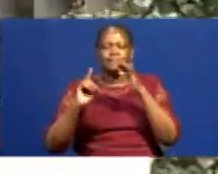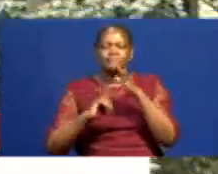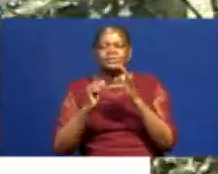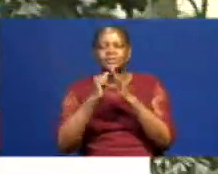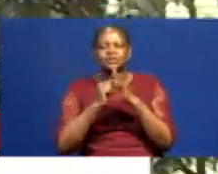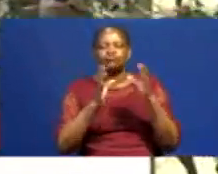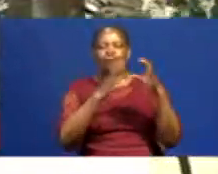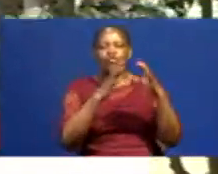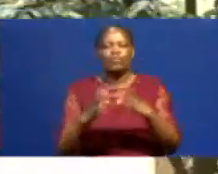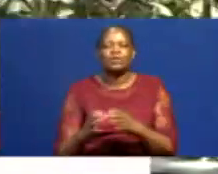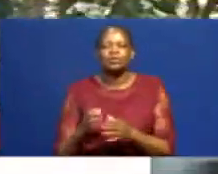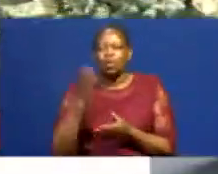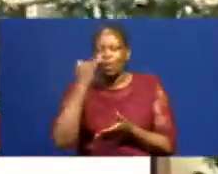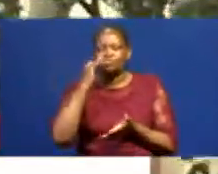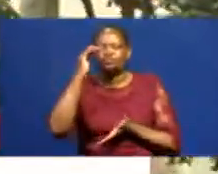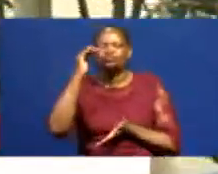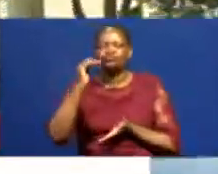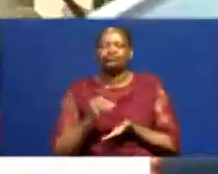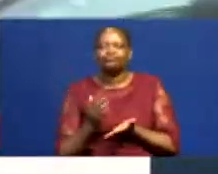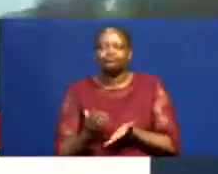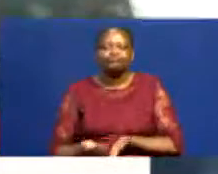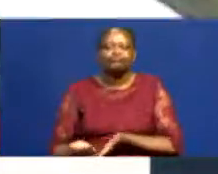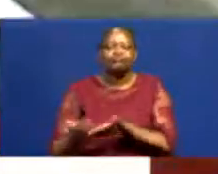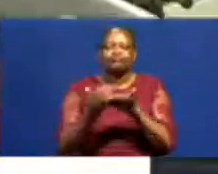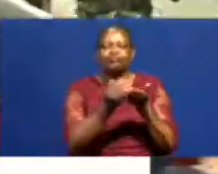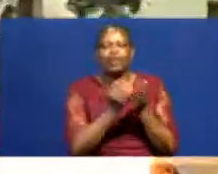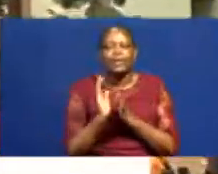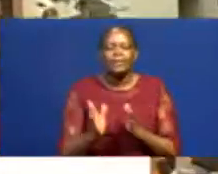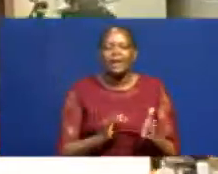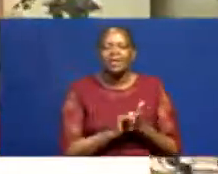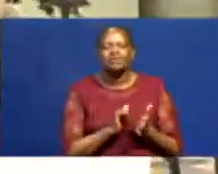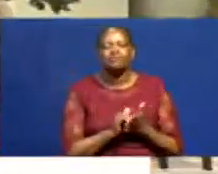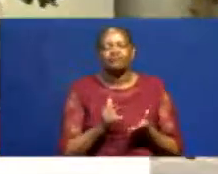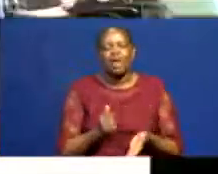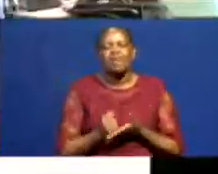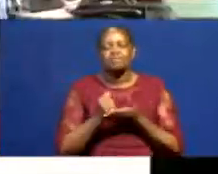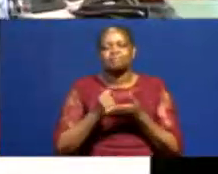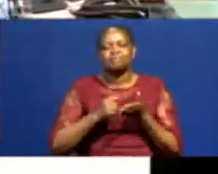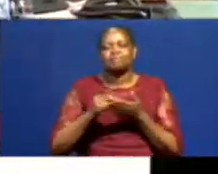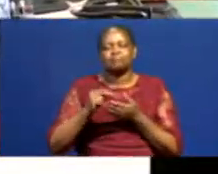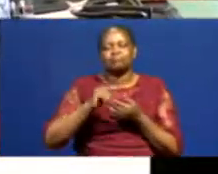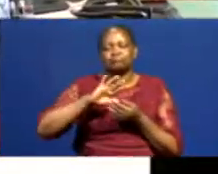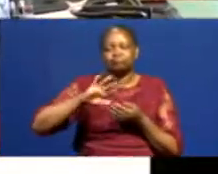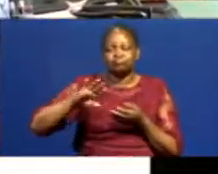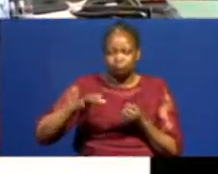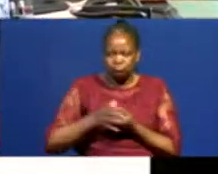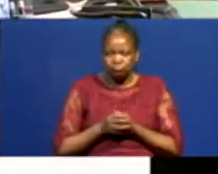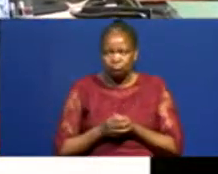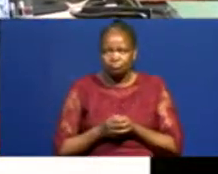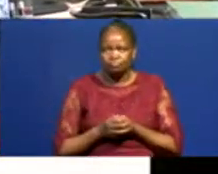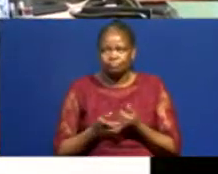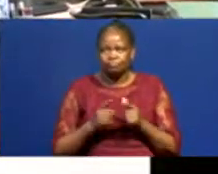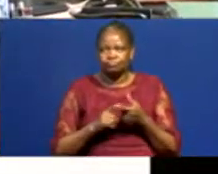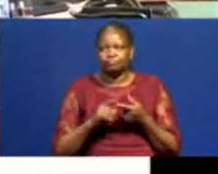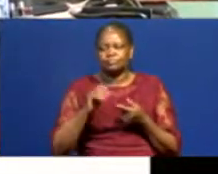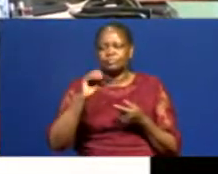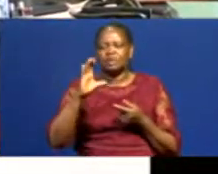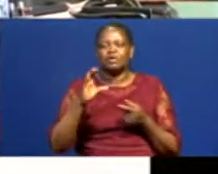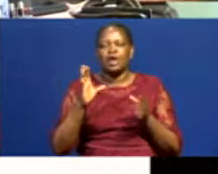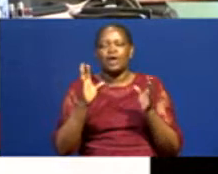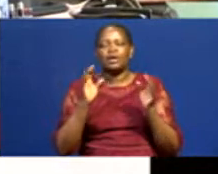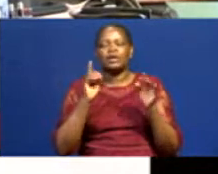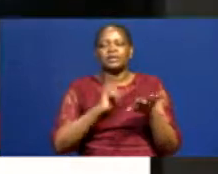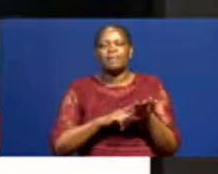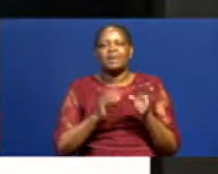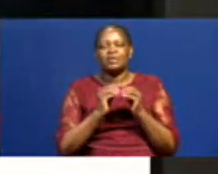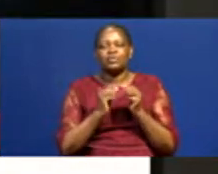as part of fiscal consolidation plan that seeks to contain the fiscal deficit. The Salaries and Remuneration Commission, in a meeting with the National